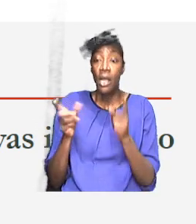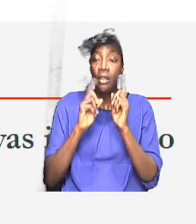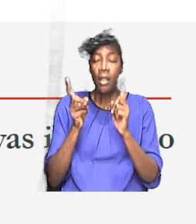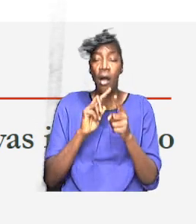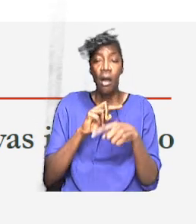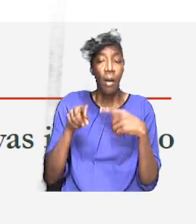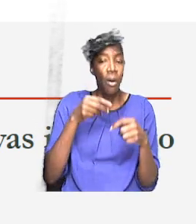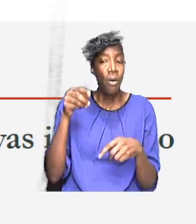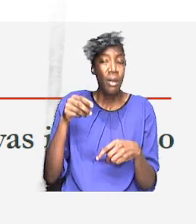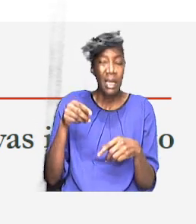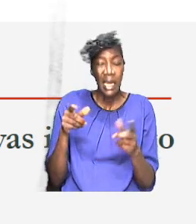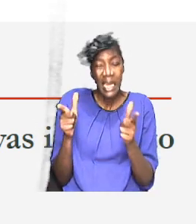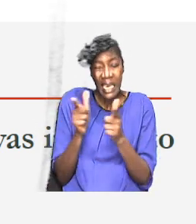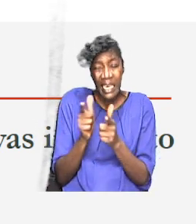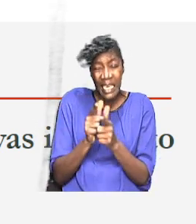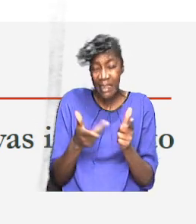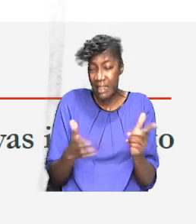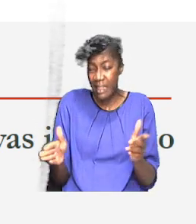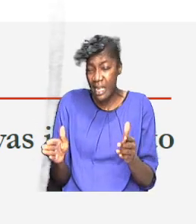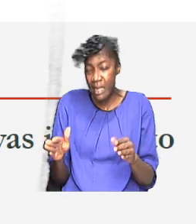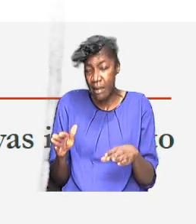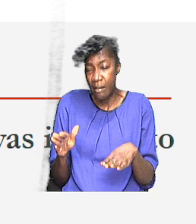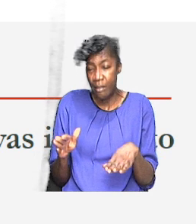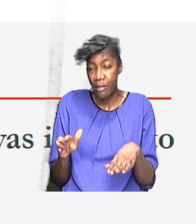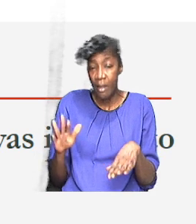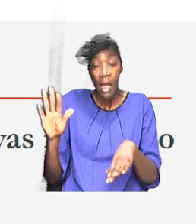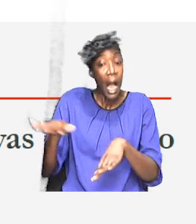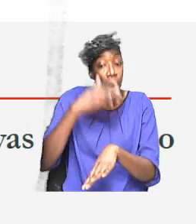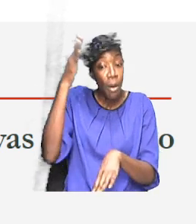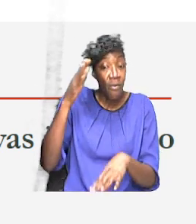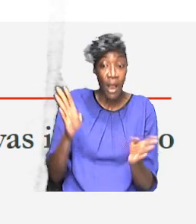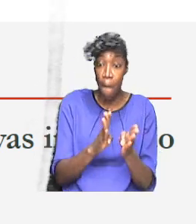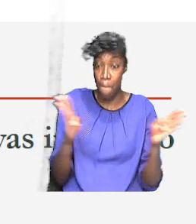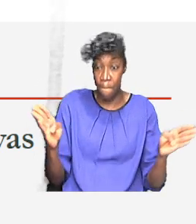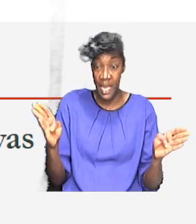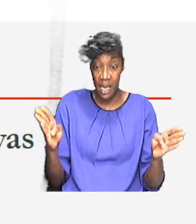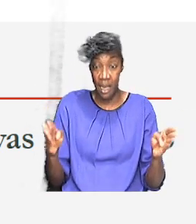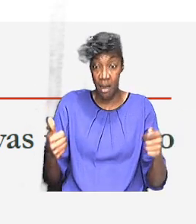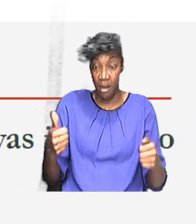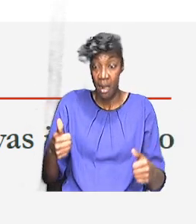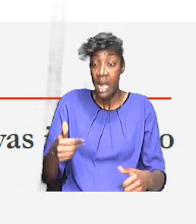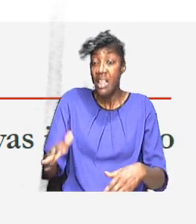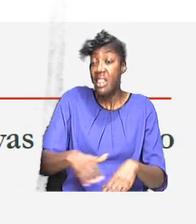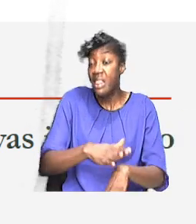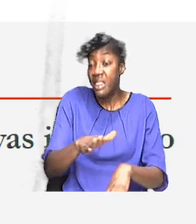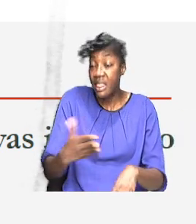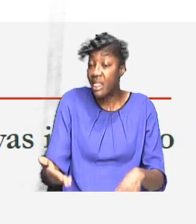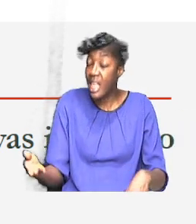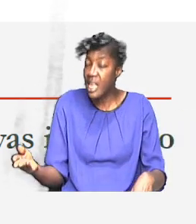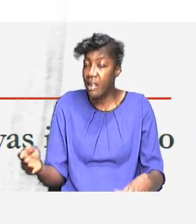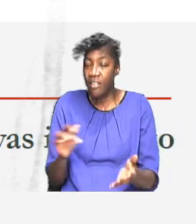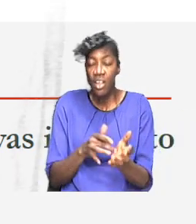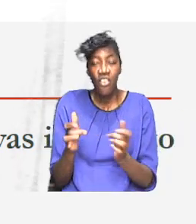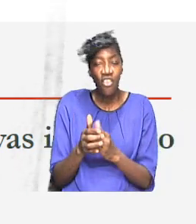the minor things over the major things. Amen. Jesus at all times